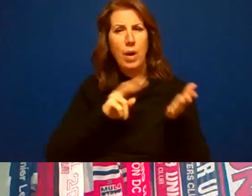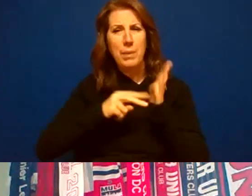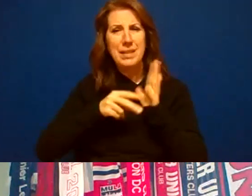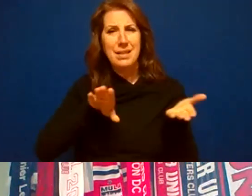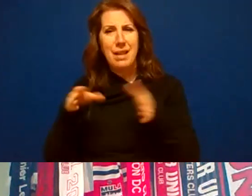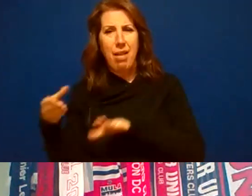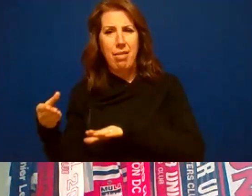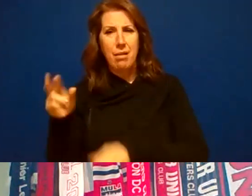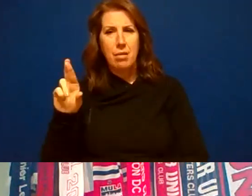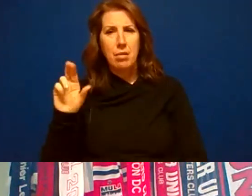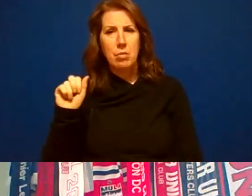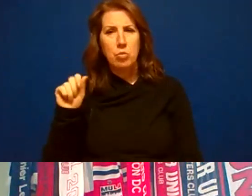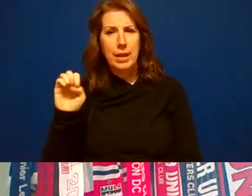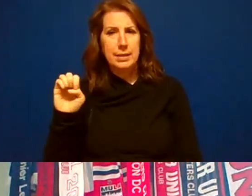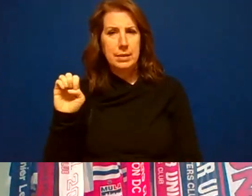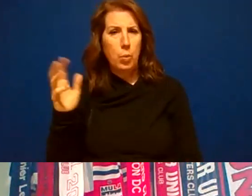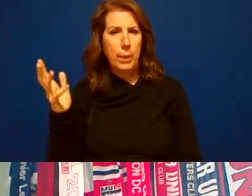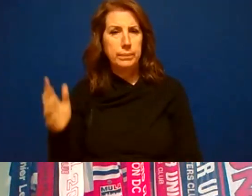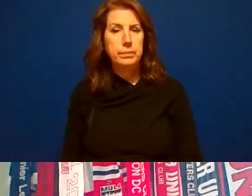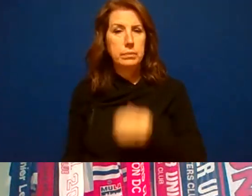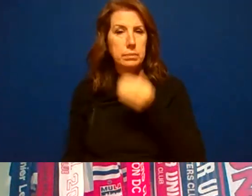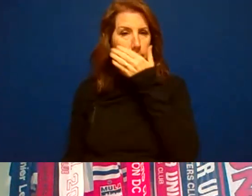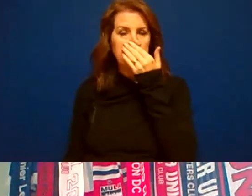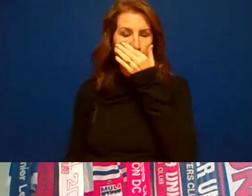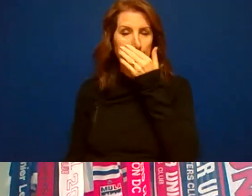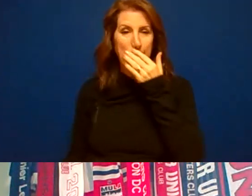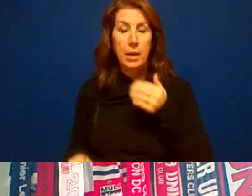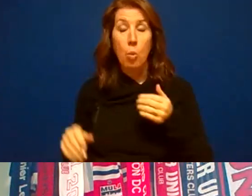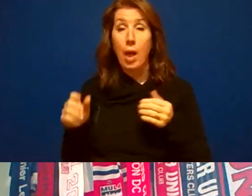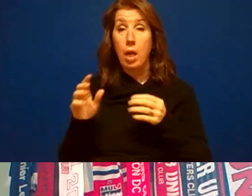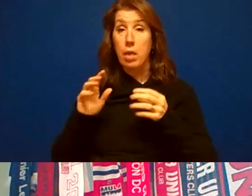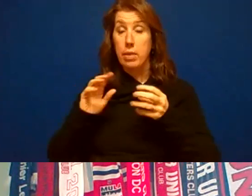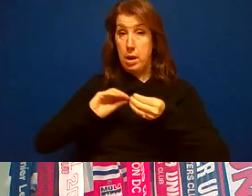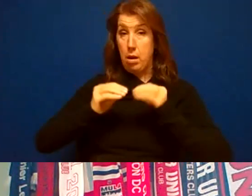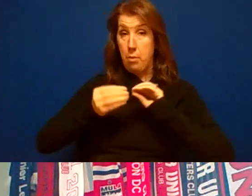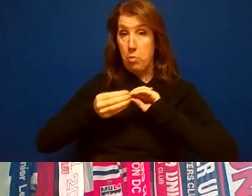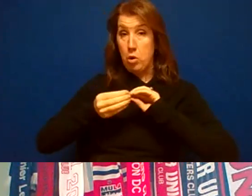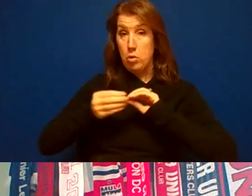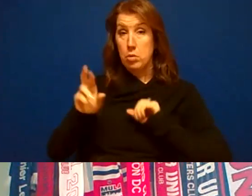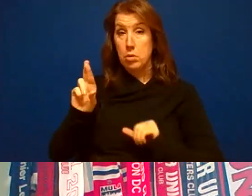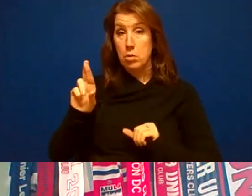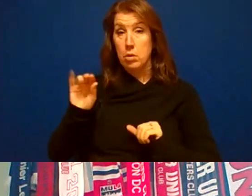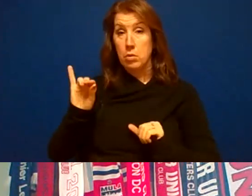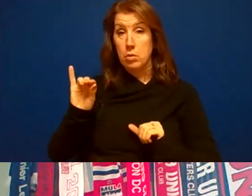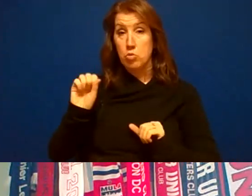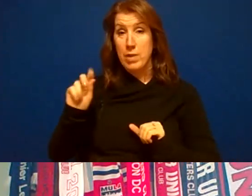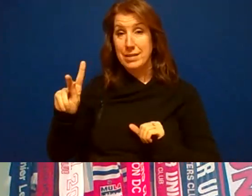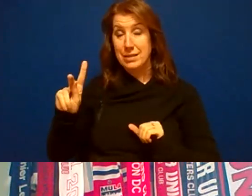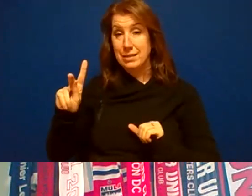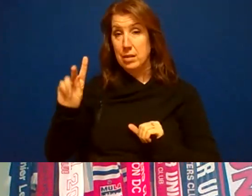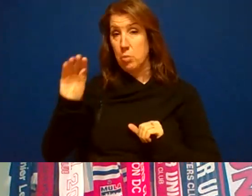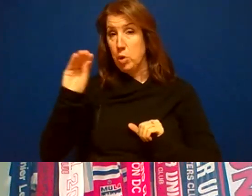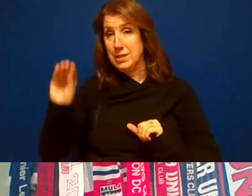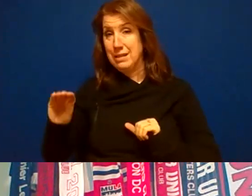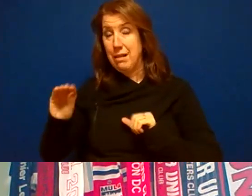As far as what is the increased risk rate, I don't know, how one will calculate that. I can just tell